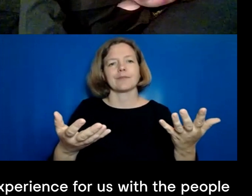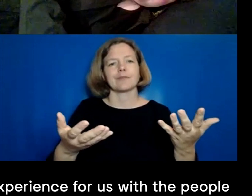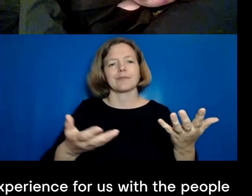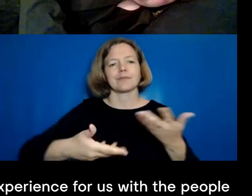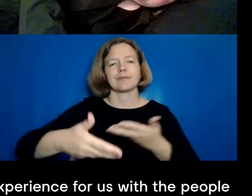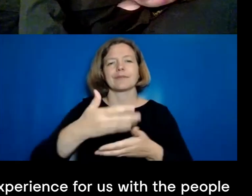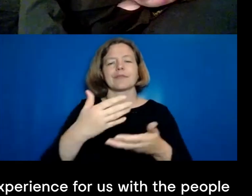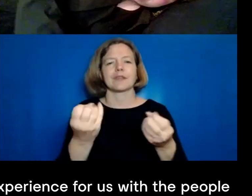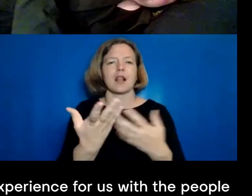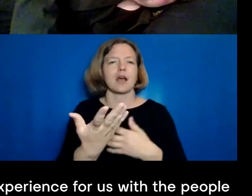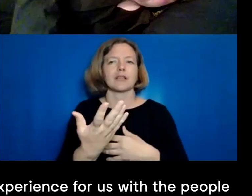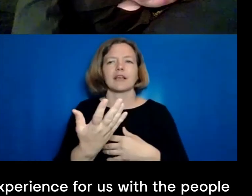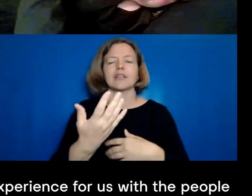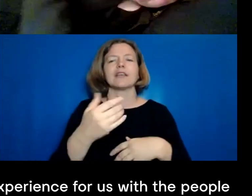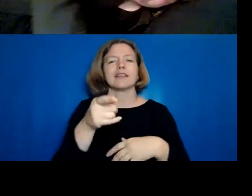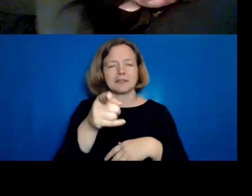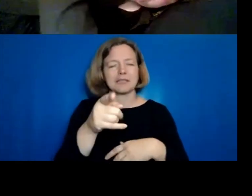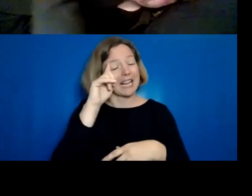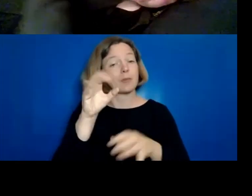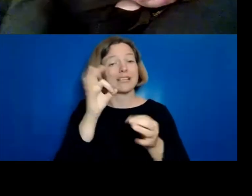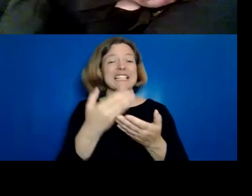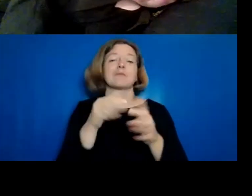topics and ideas that you've chosen.